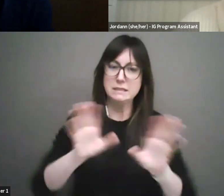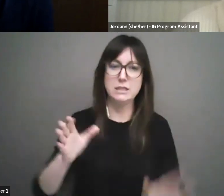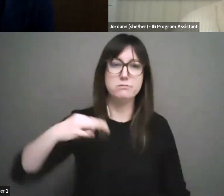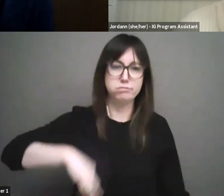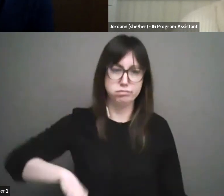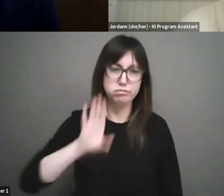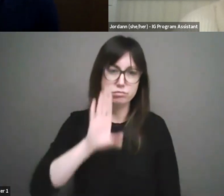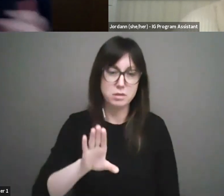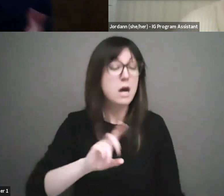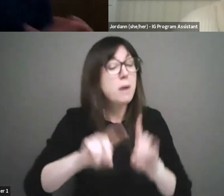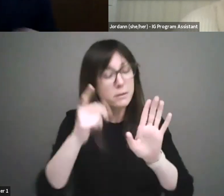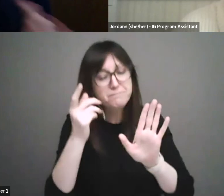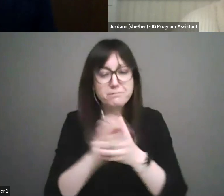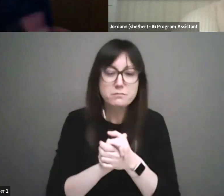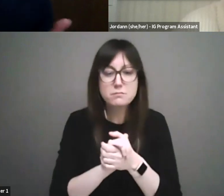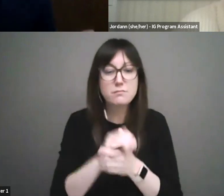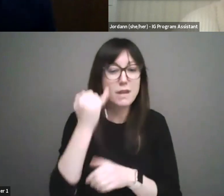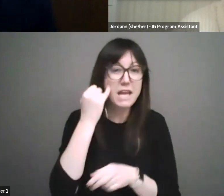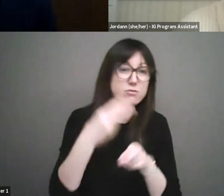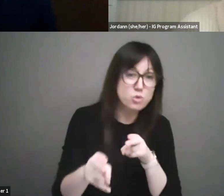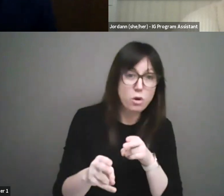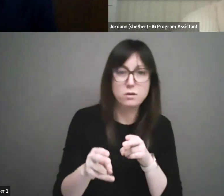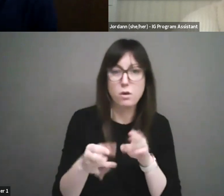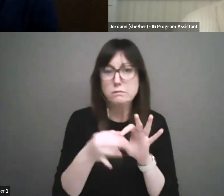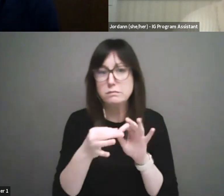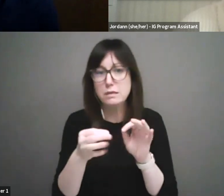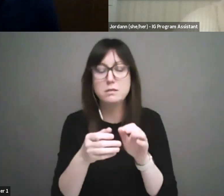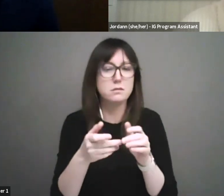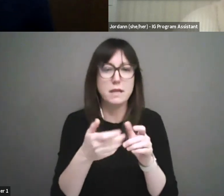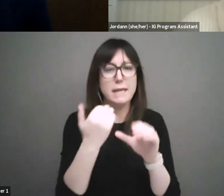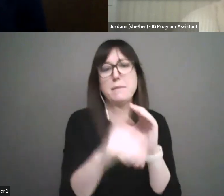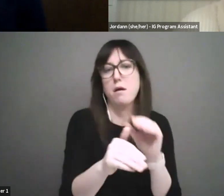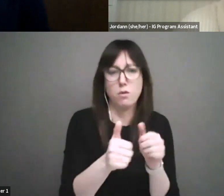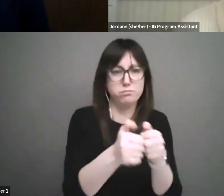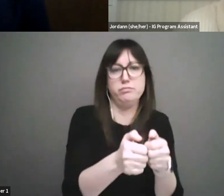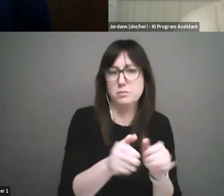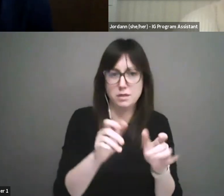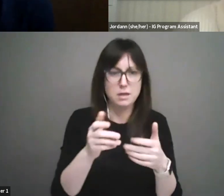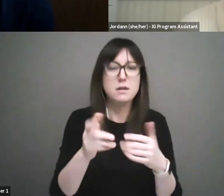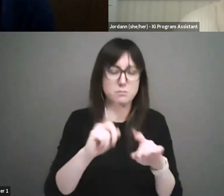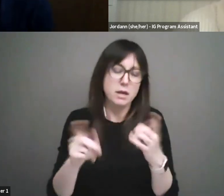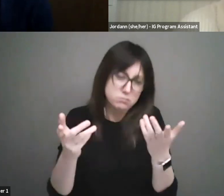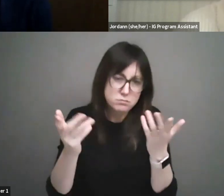But there's different, if I need to be quick and I need to send a message, then I just send a message, right? Yeah. Right.